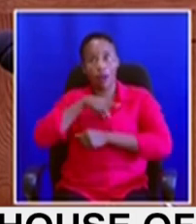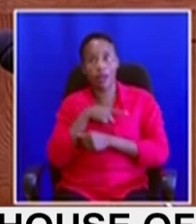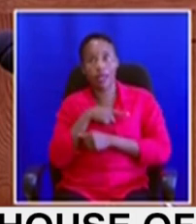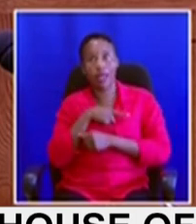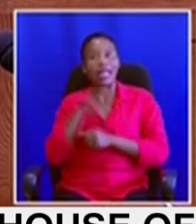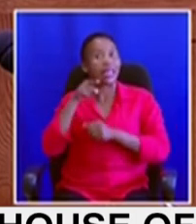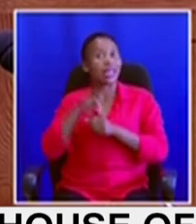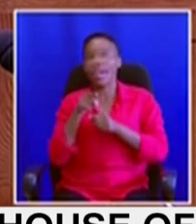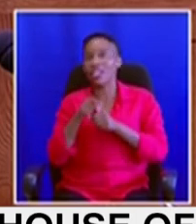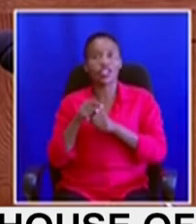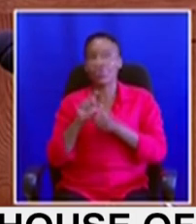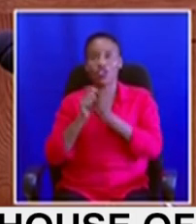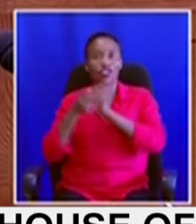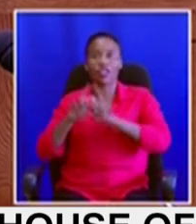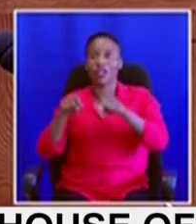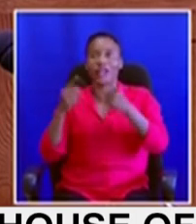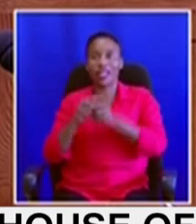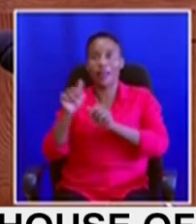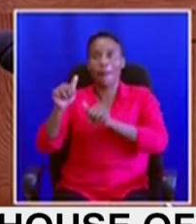irreversible.